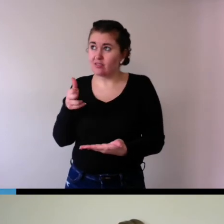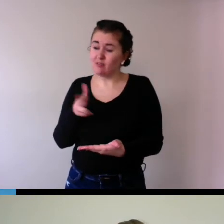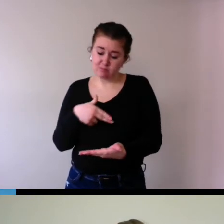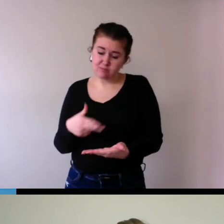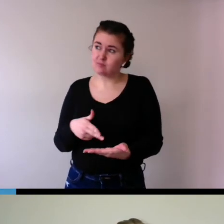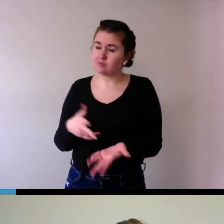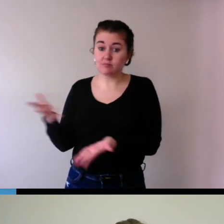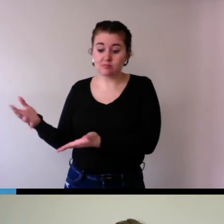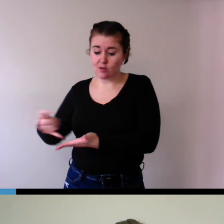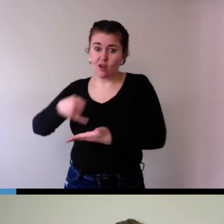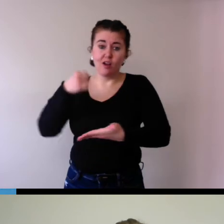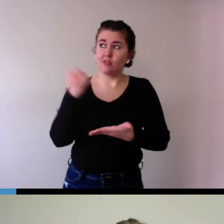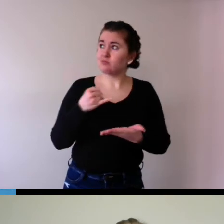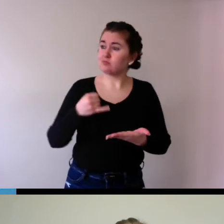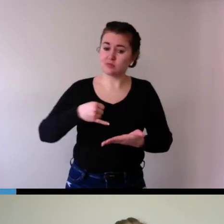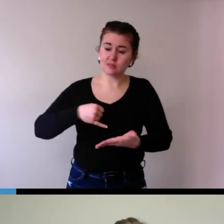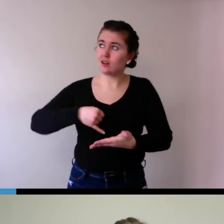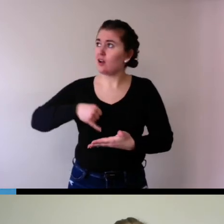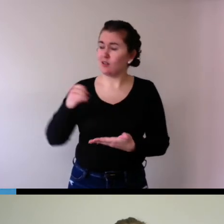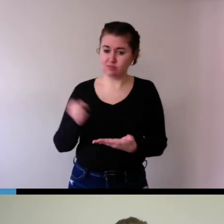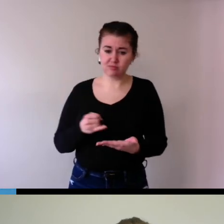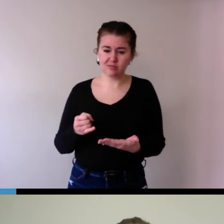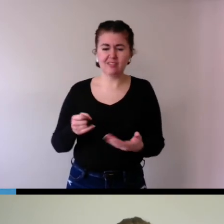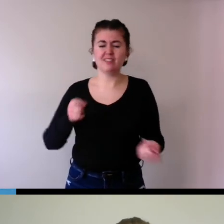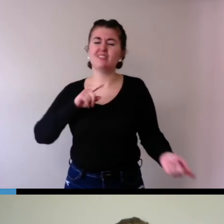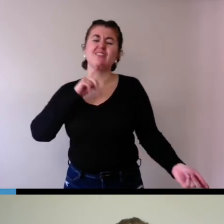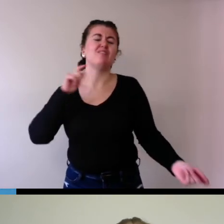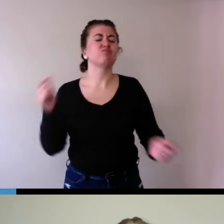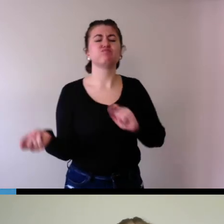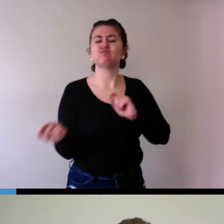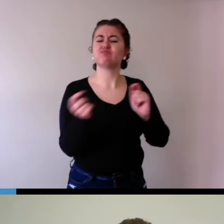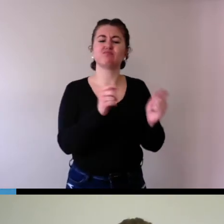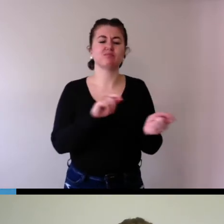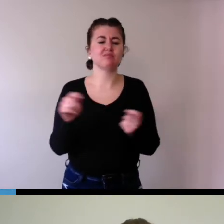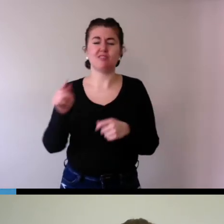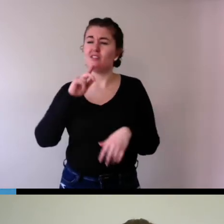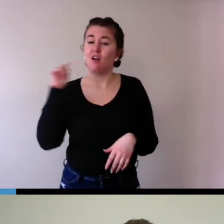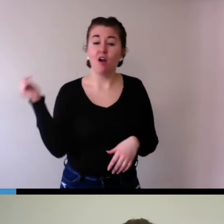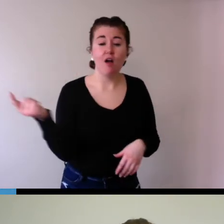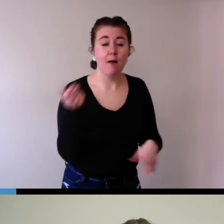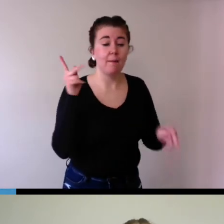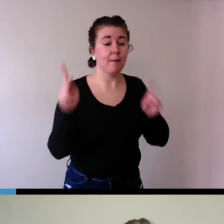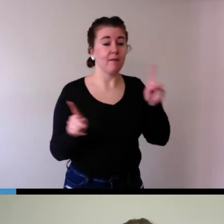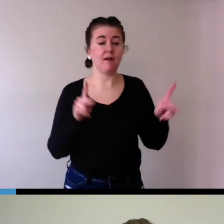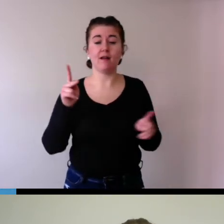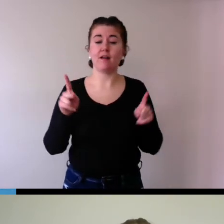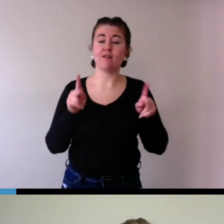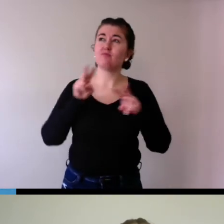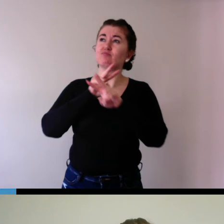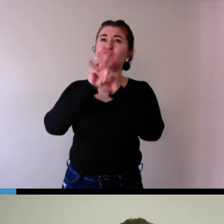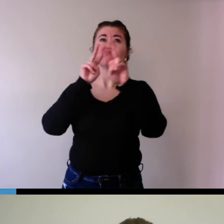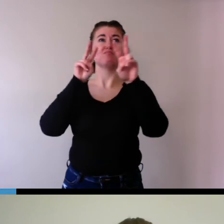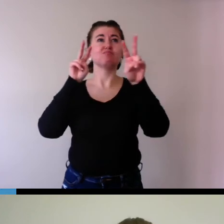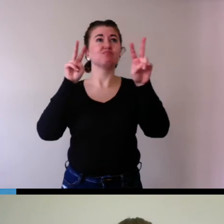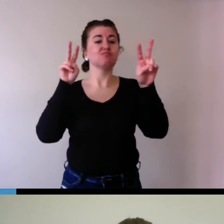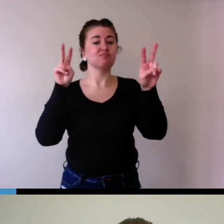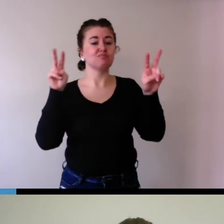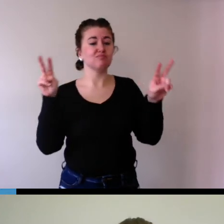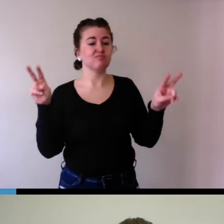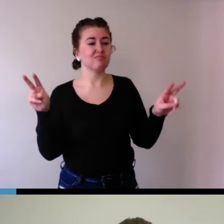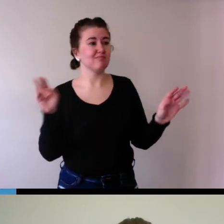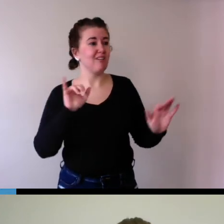It's an ever-changing, always open, everyone welcome art